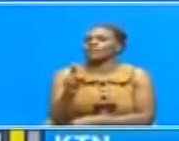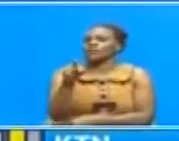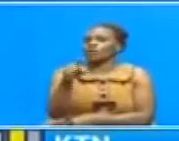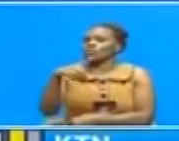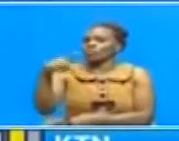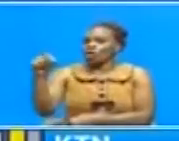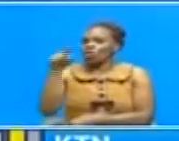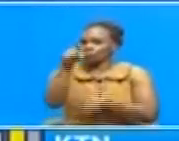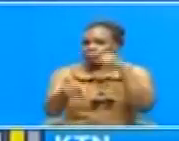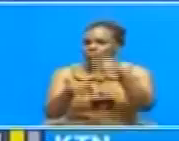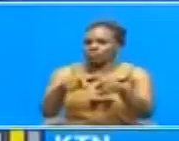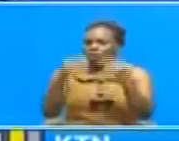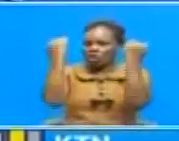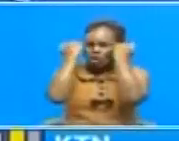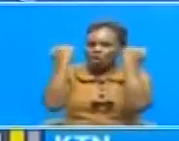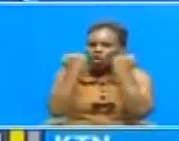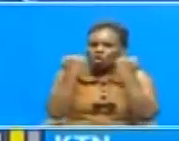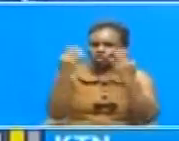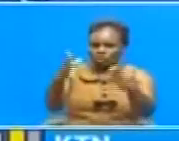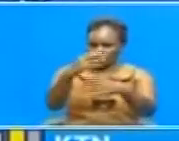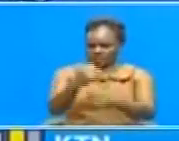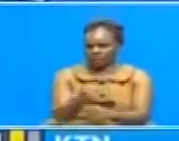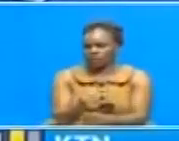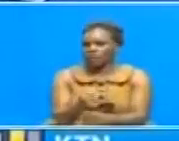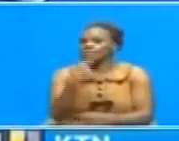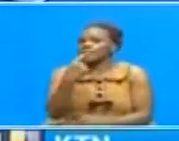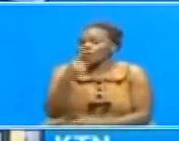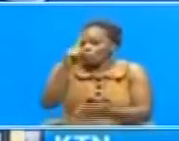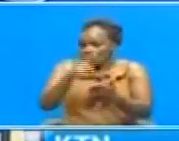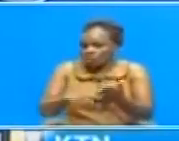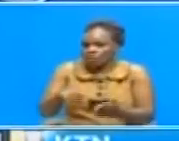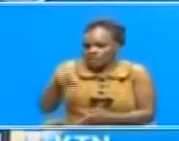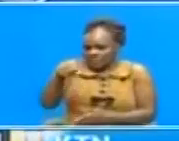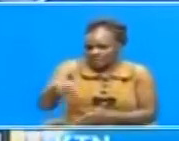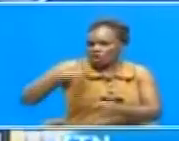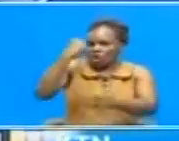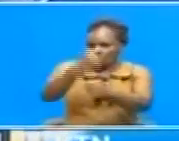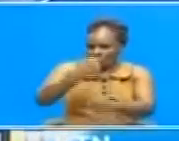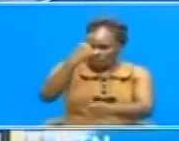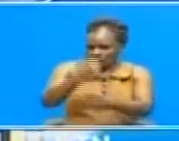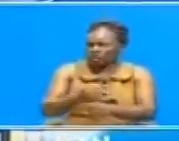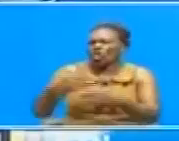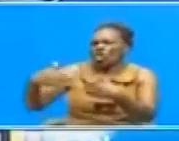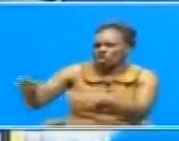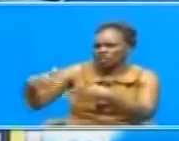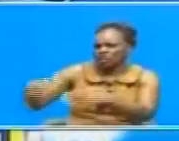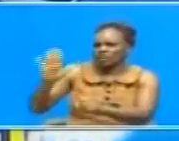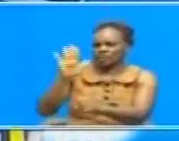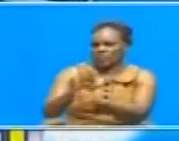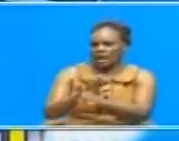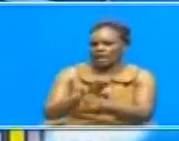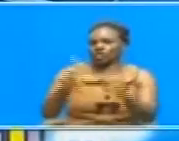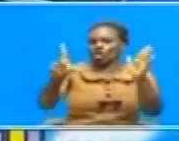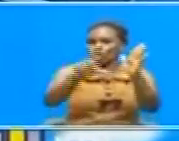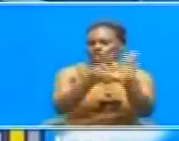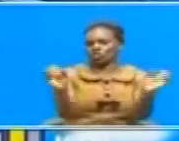sued by the Association of Spirit Manufacturers. They say that this crackdown amounted to lawlessness. So